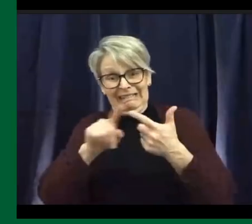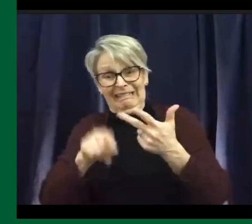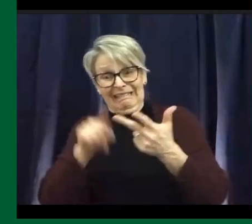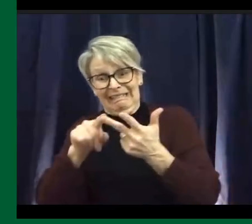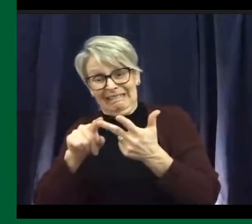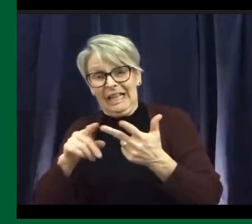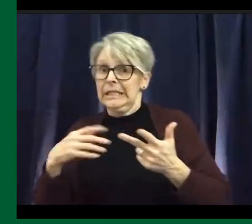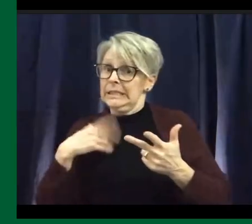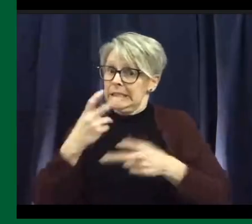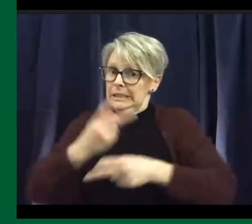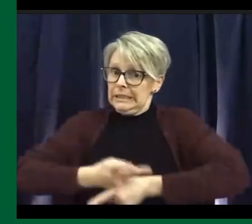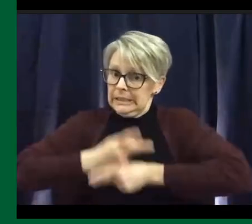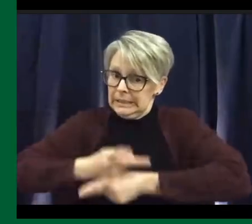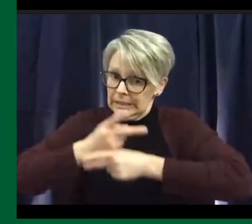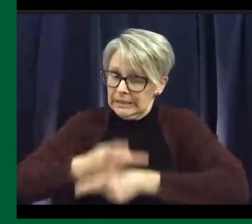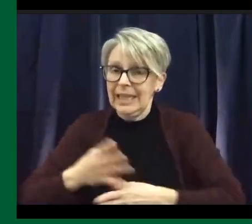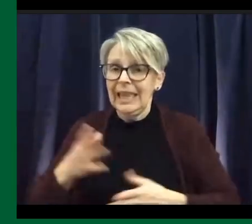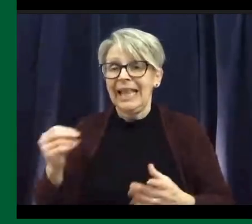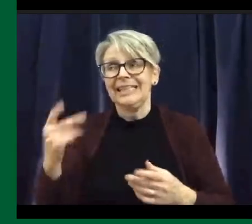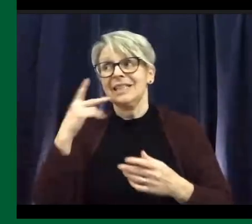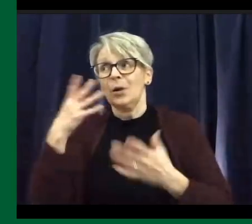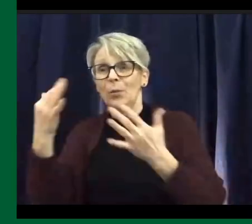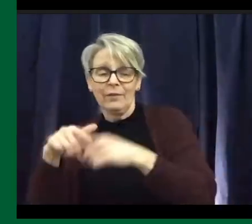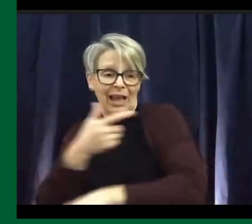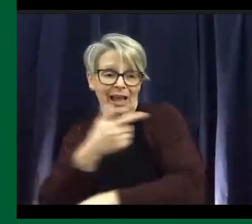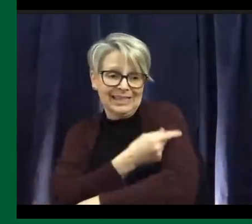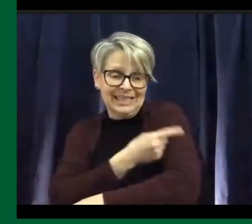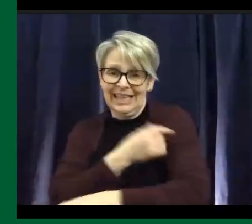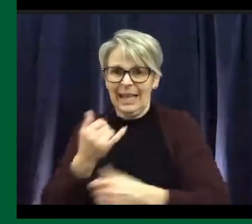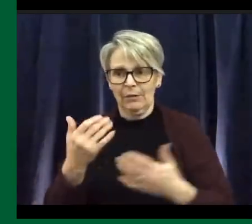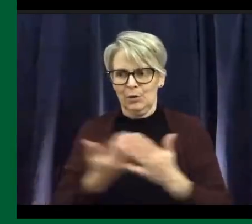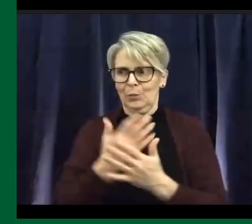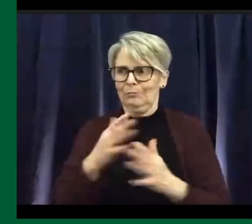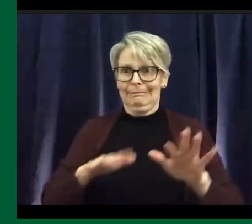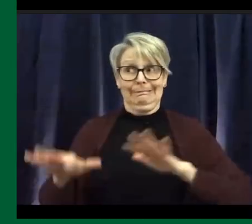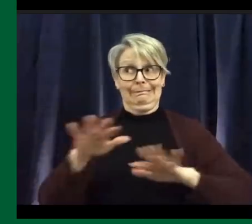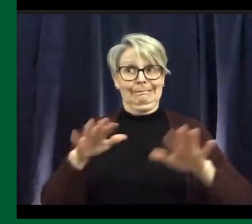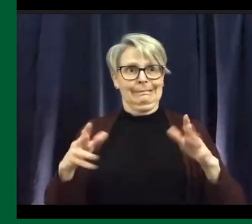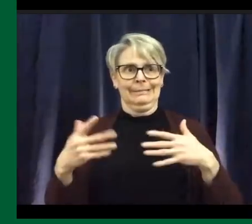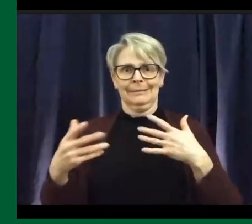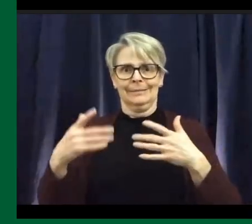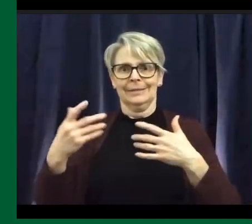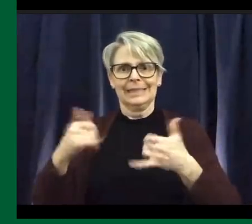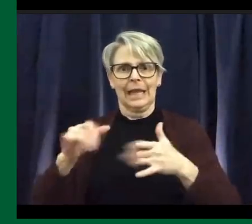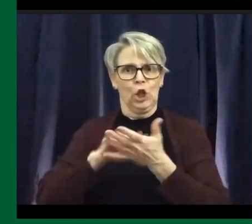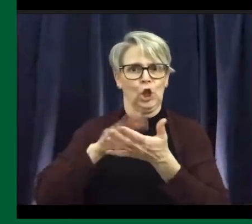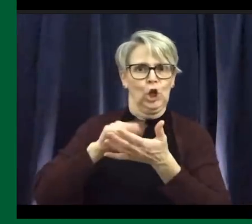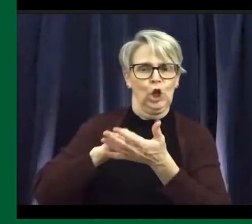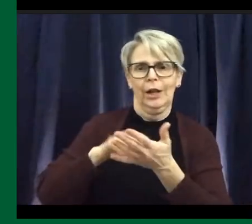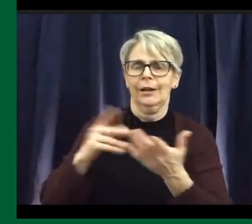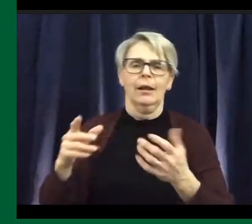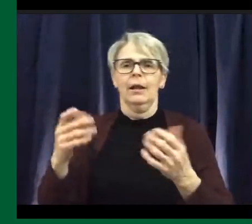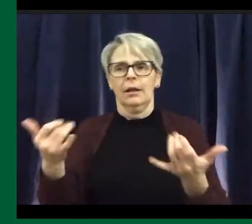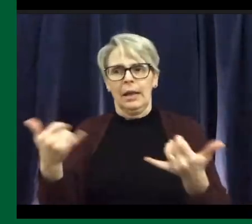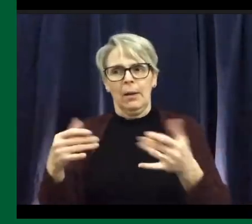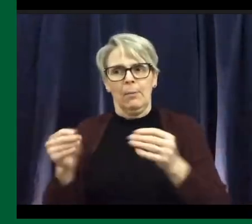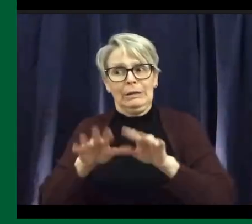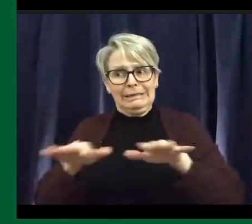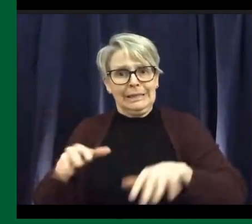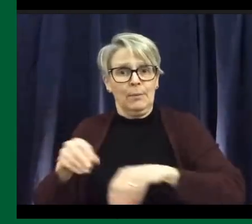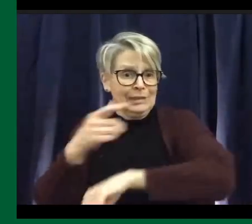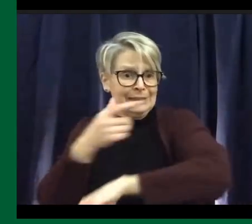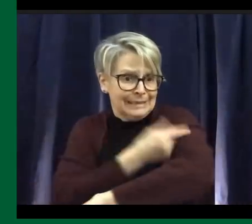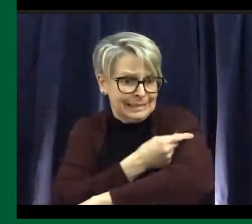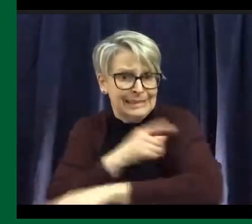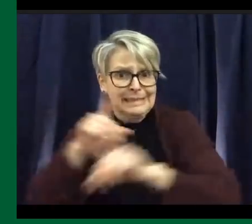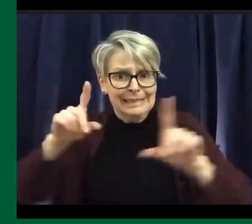our vaccination programs are. So I think it's a new phase for us, more testing, more vigilance around variants of concern, but also optimism